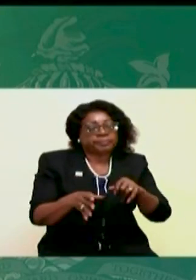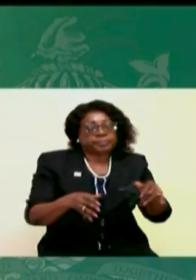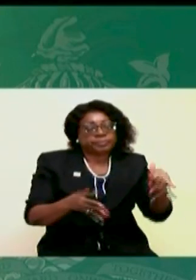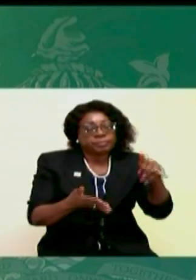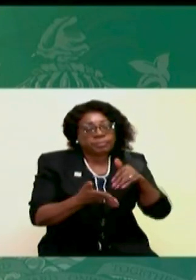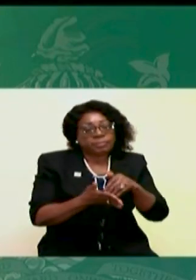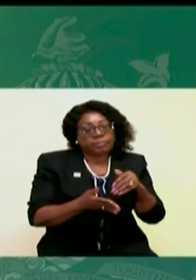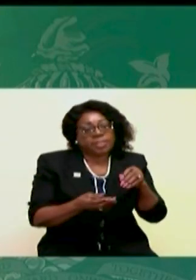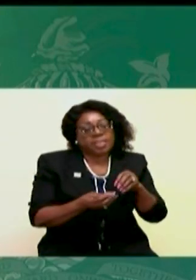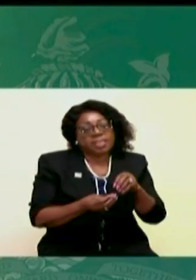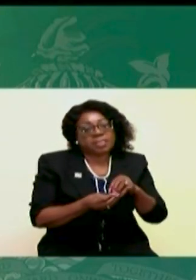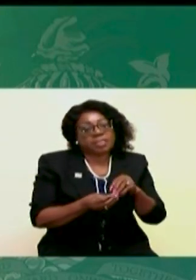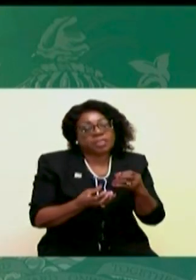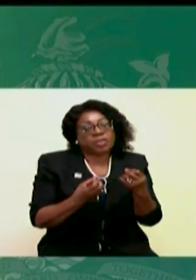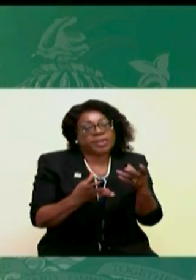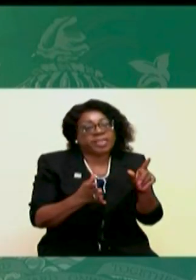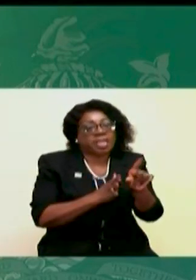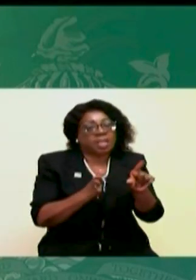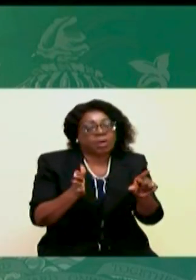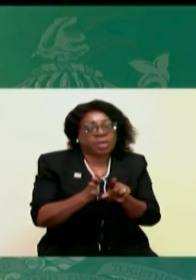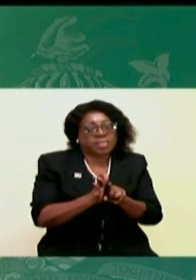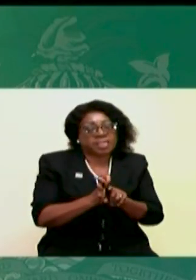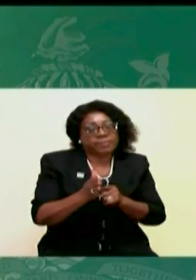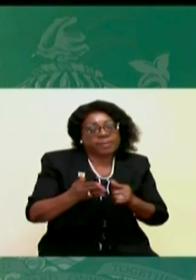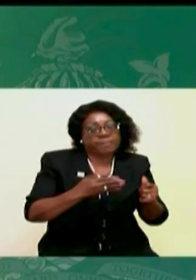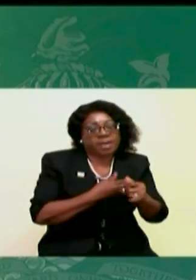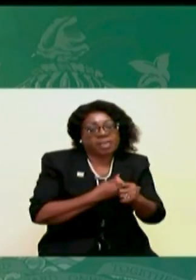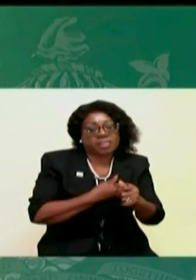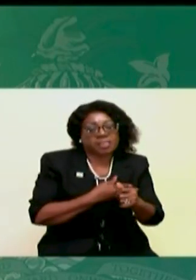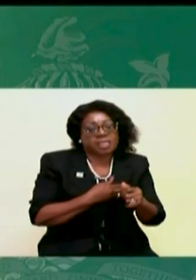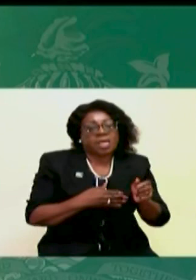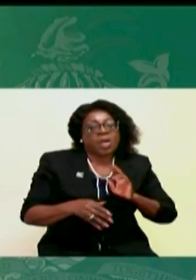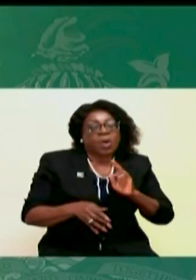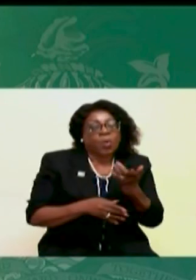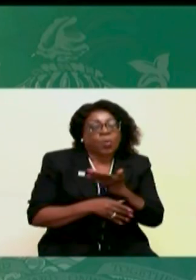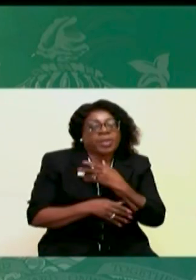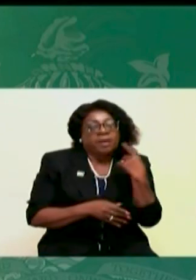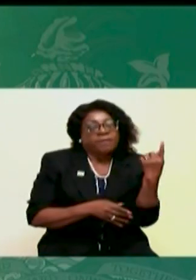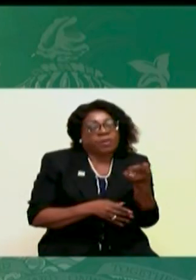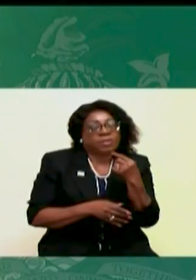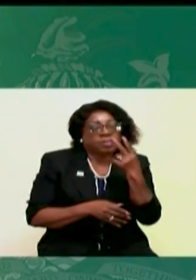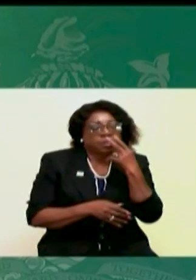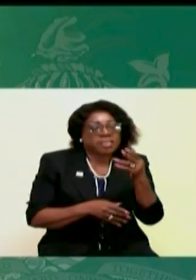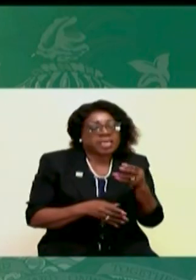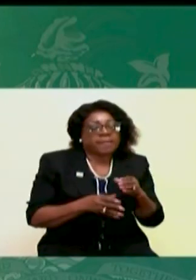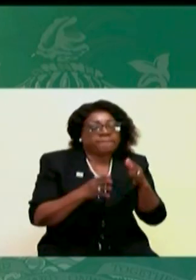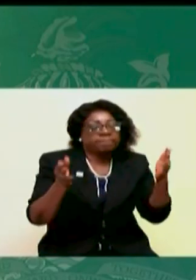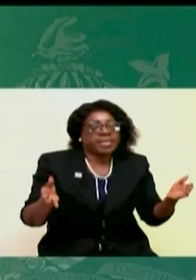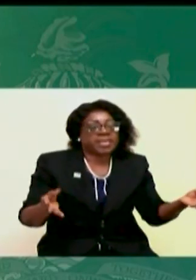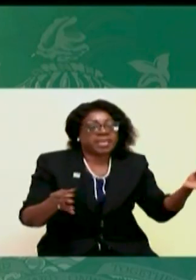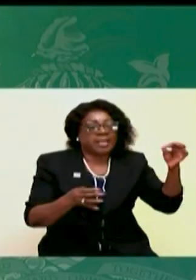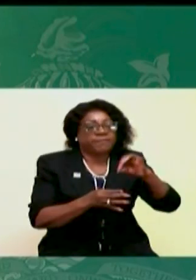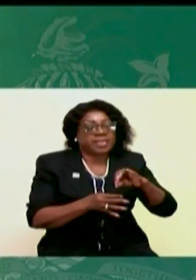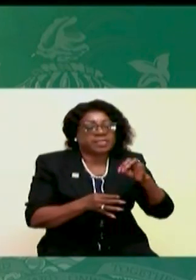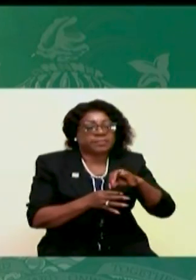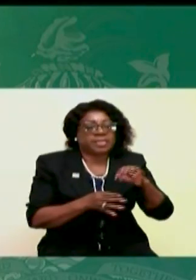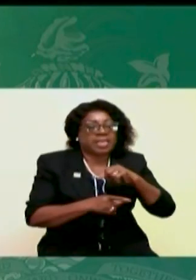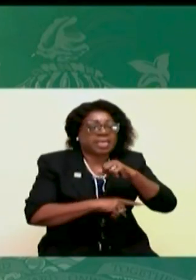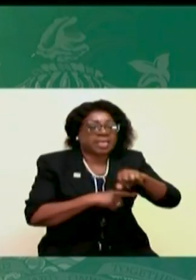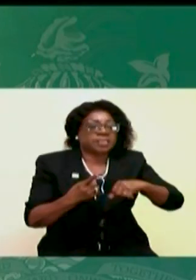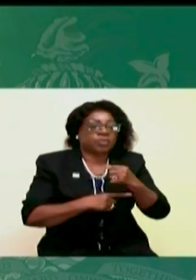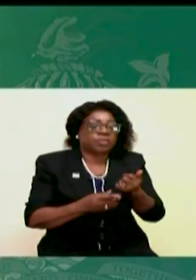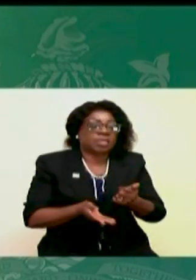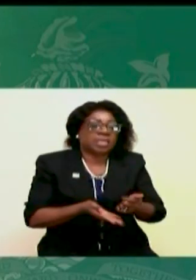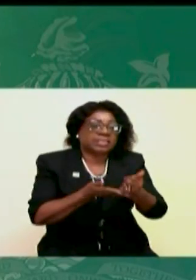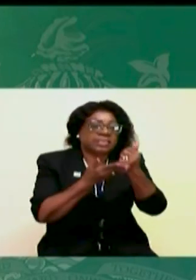the many laws that have been passed by this administration, we have also seen major investments in our social assistance